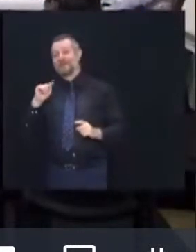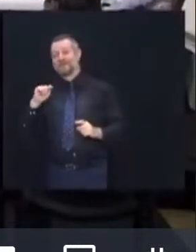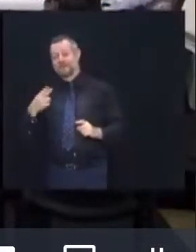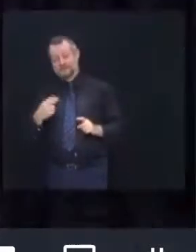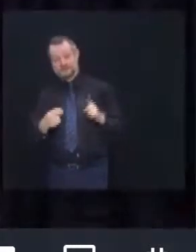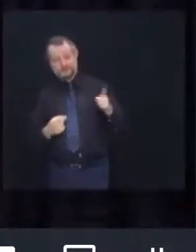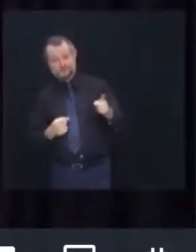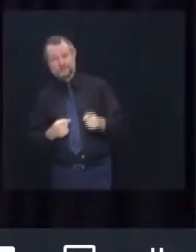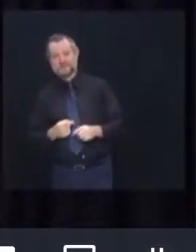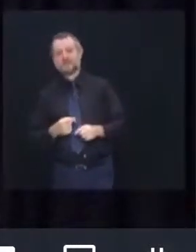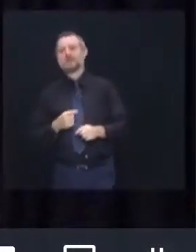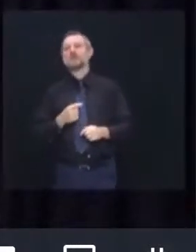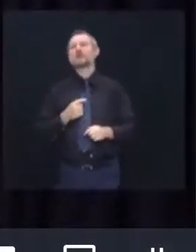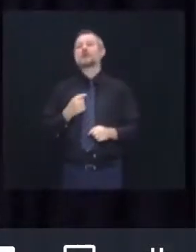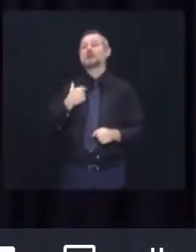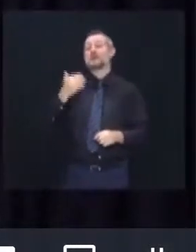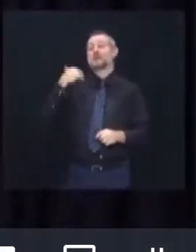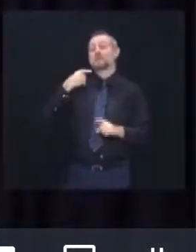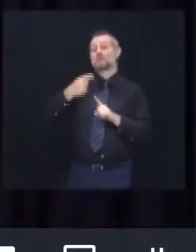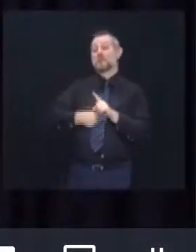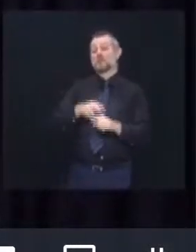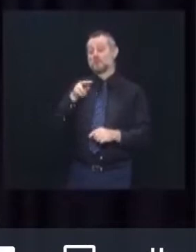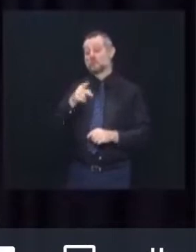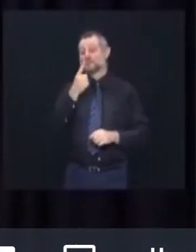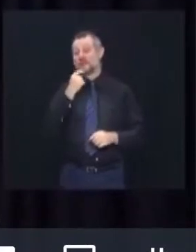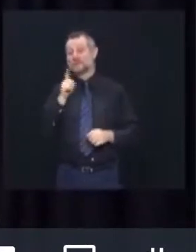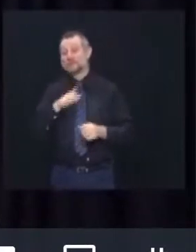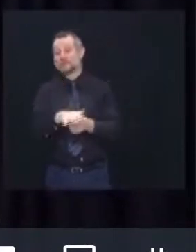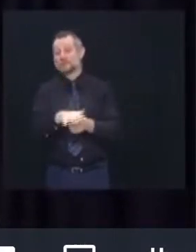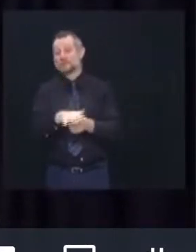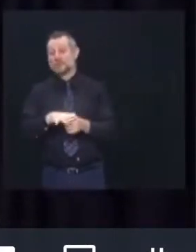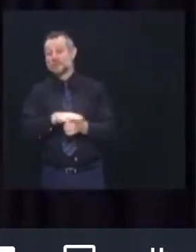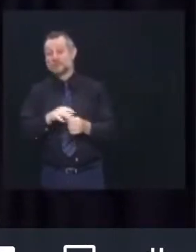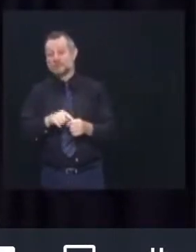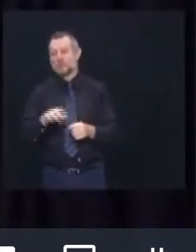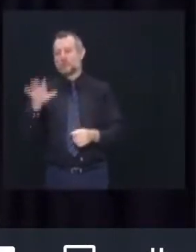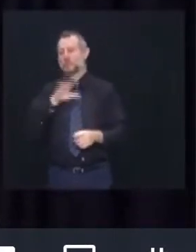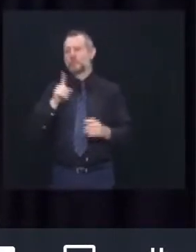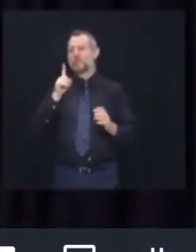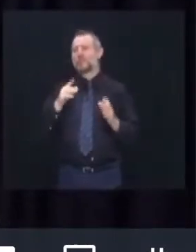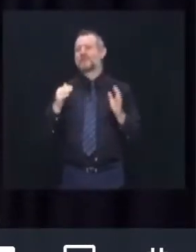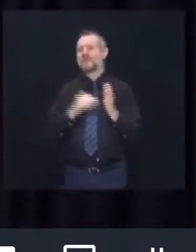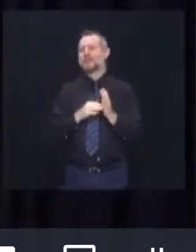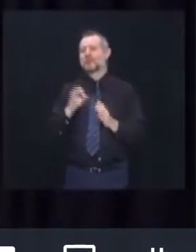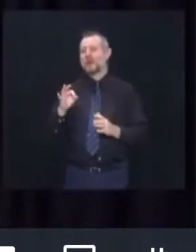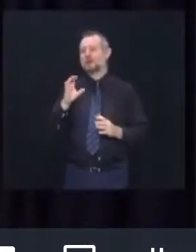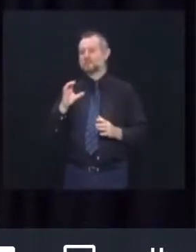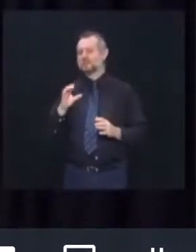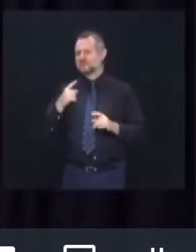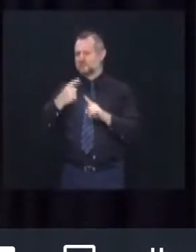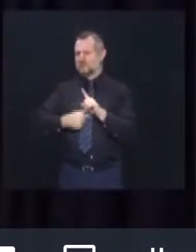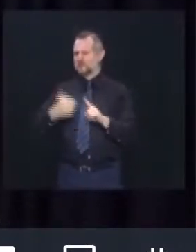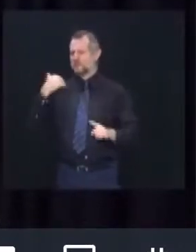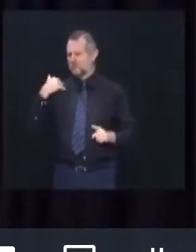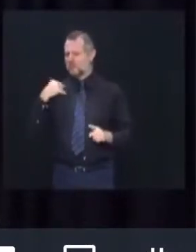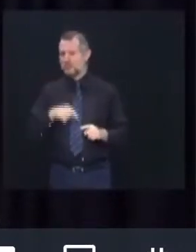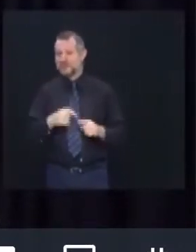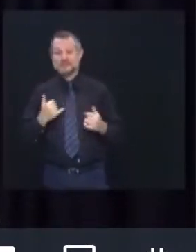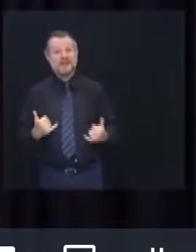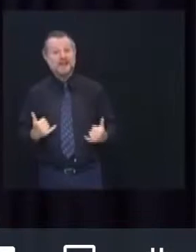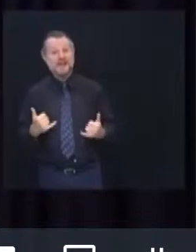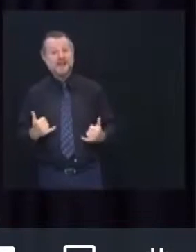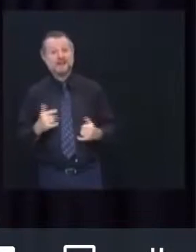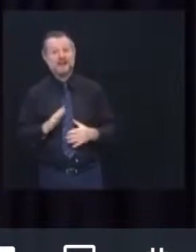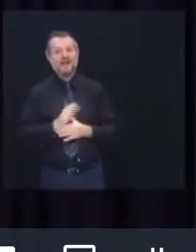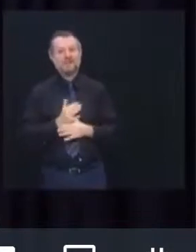zones, just the population within there, we're doing about 1,900 tests a day. Right now, that daily average is about 4,000 tests a